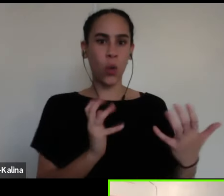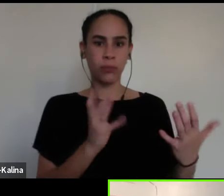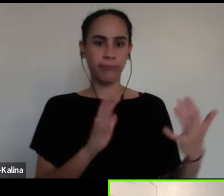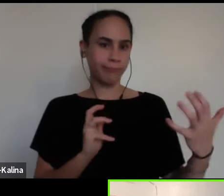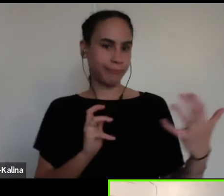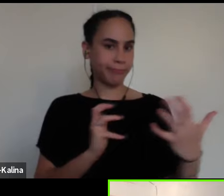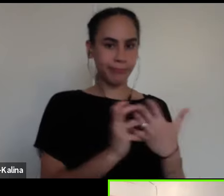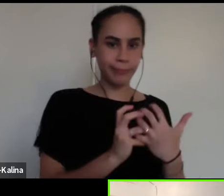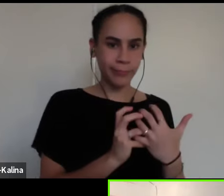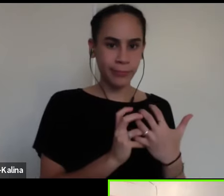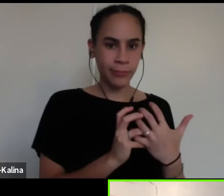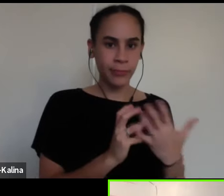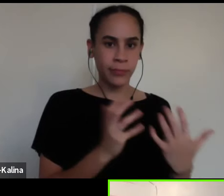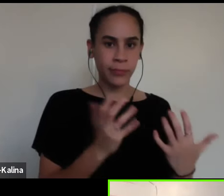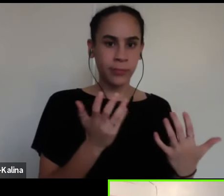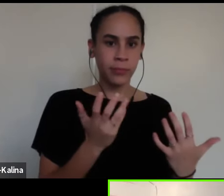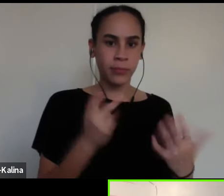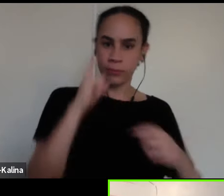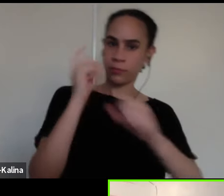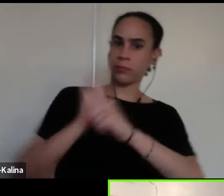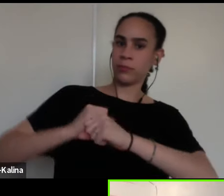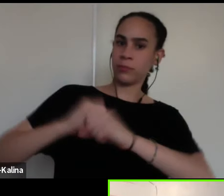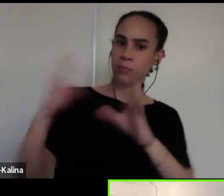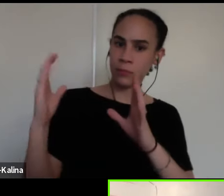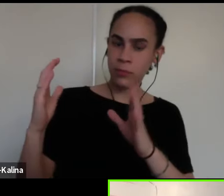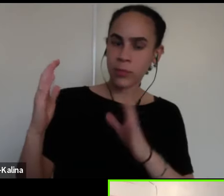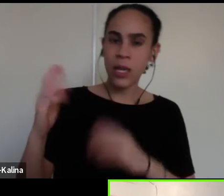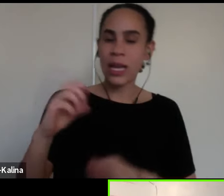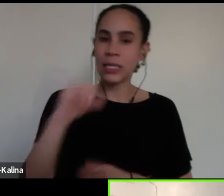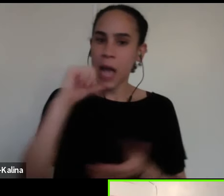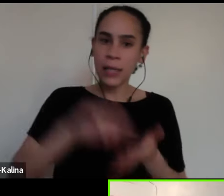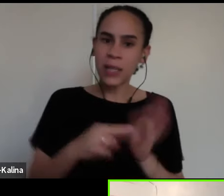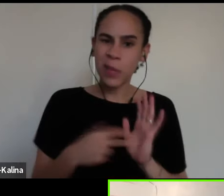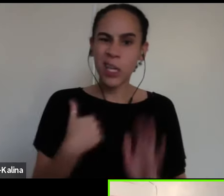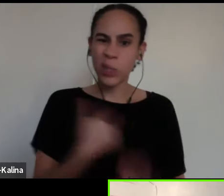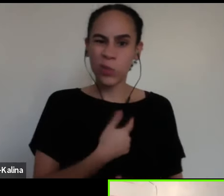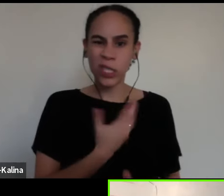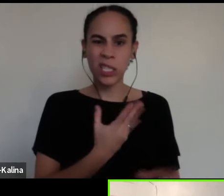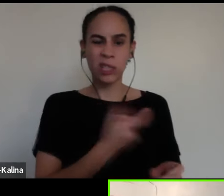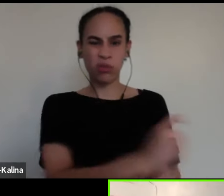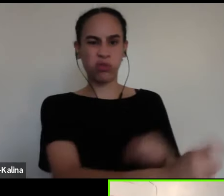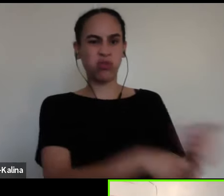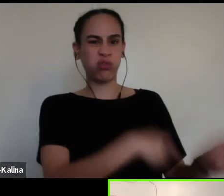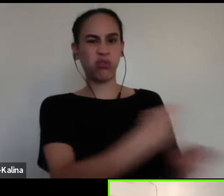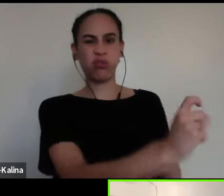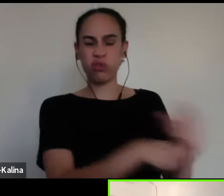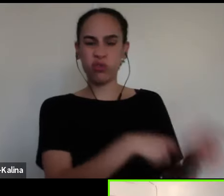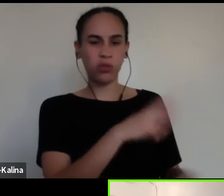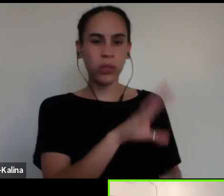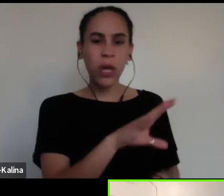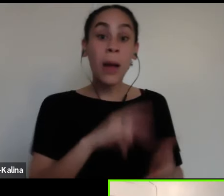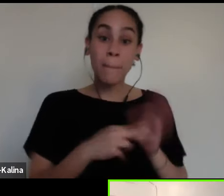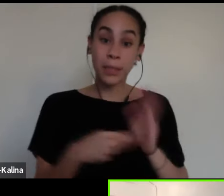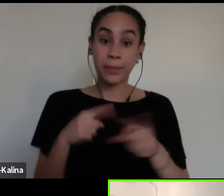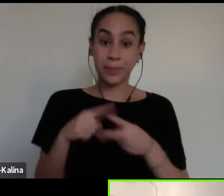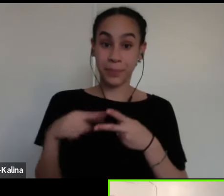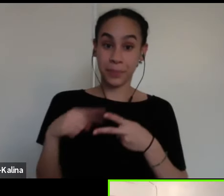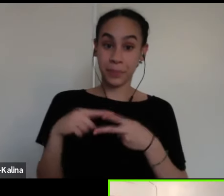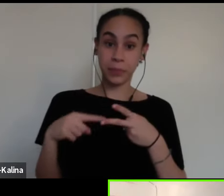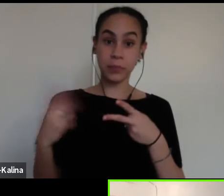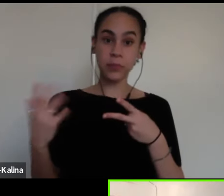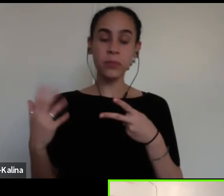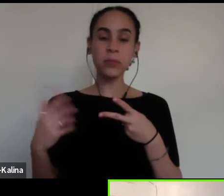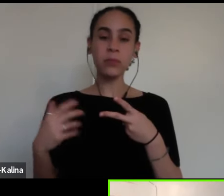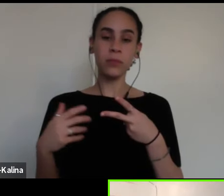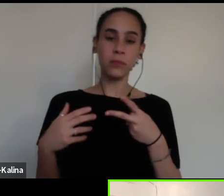built, it doesn't mean that we have the right to treat them poorly. And so that means two things for us. It means,